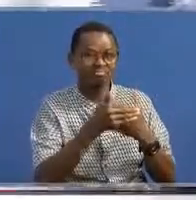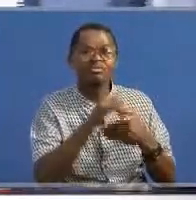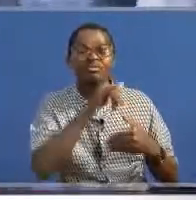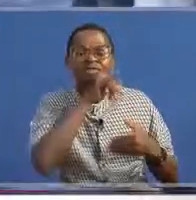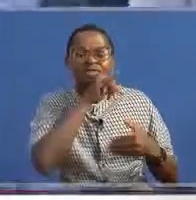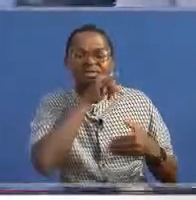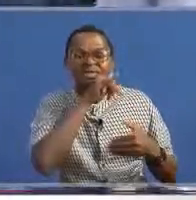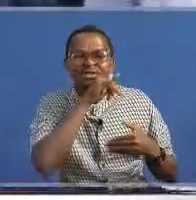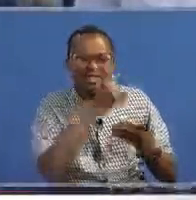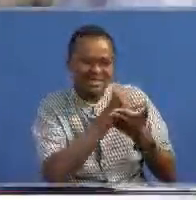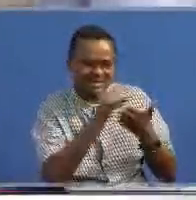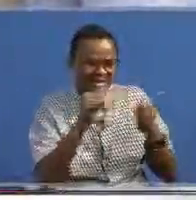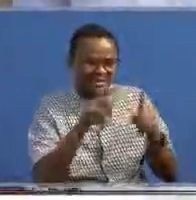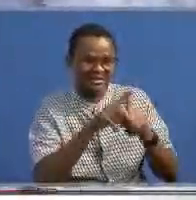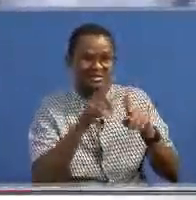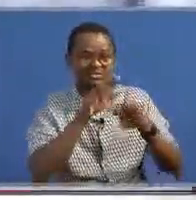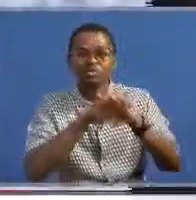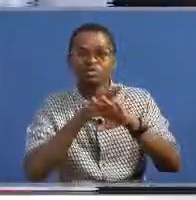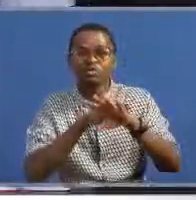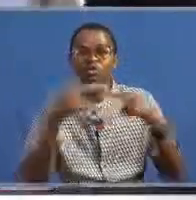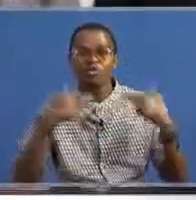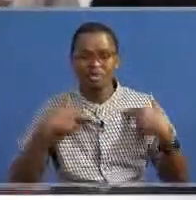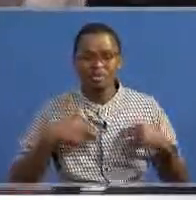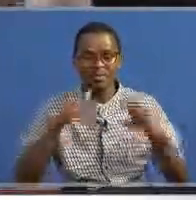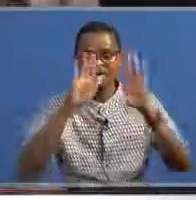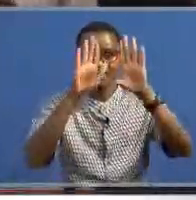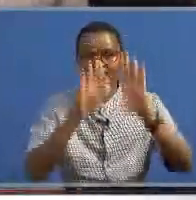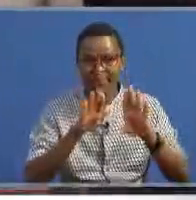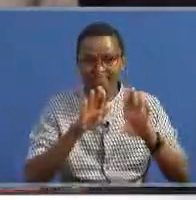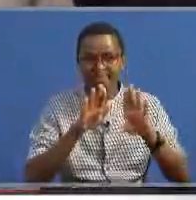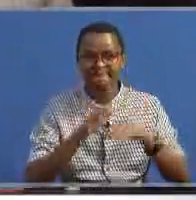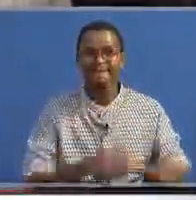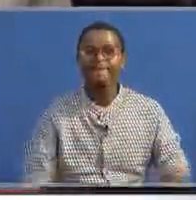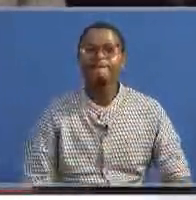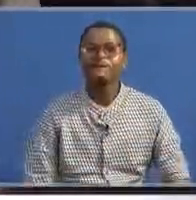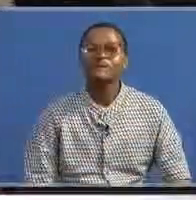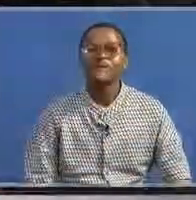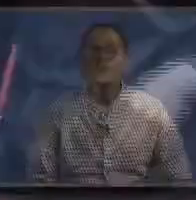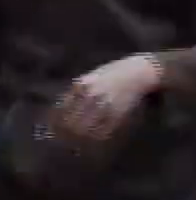hygiene and proper maintenance of health is key. Christine Kamau, KUTV.